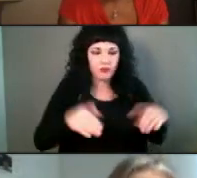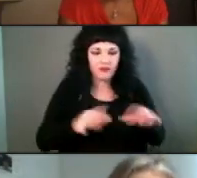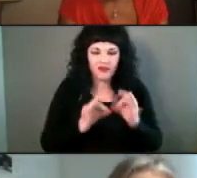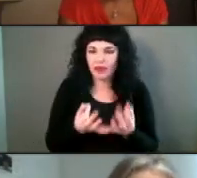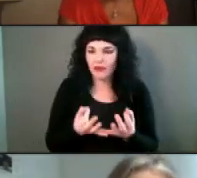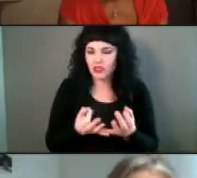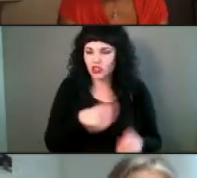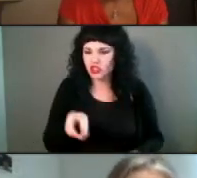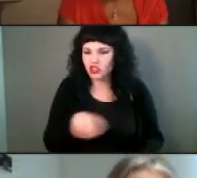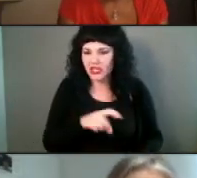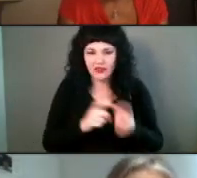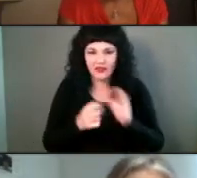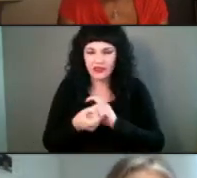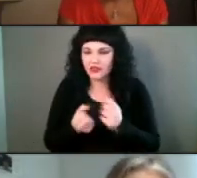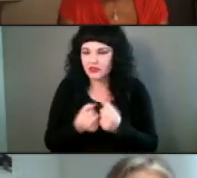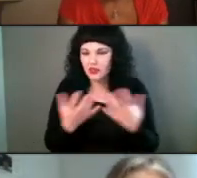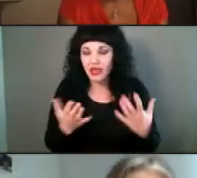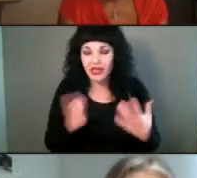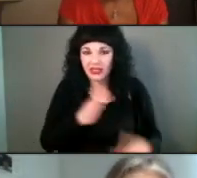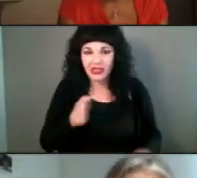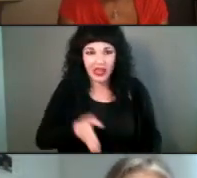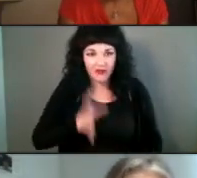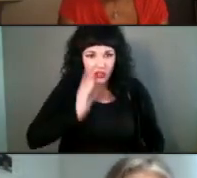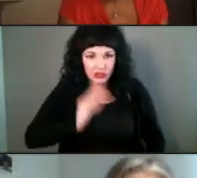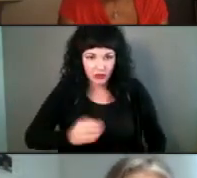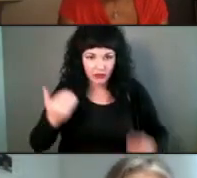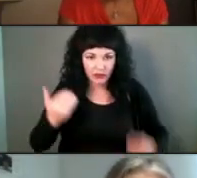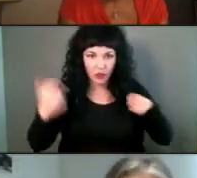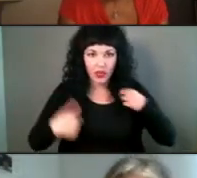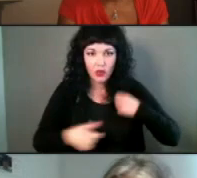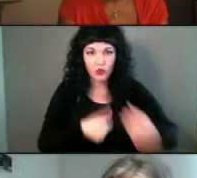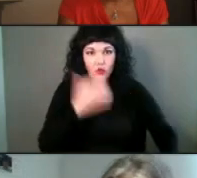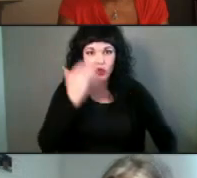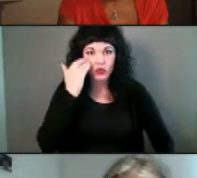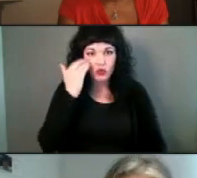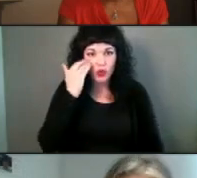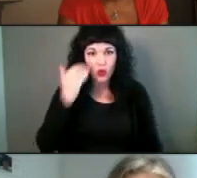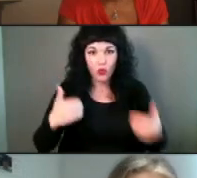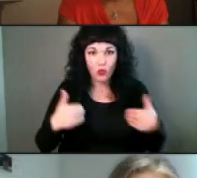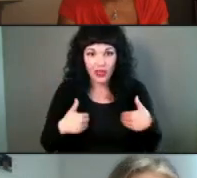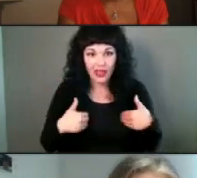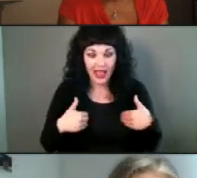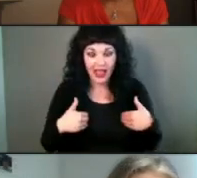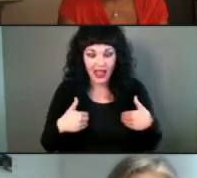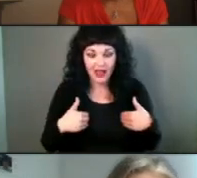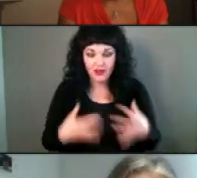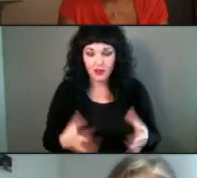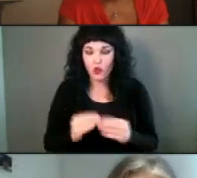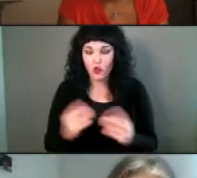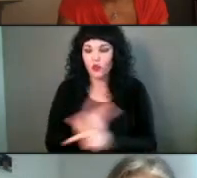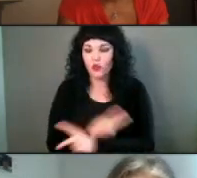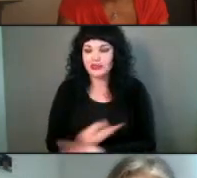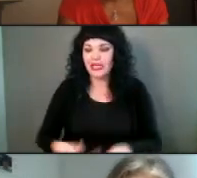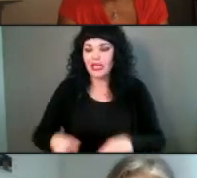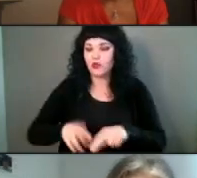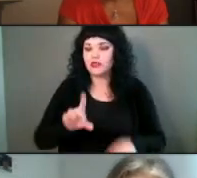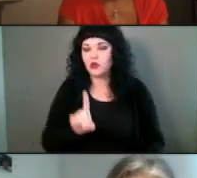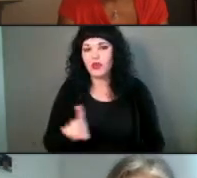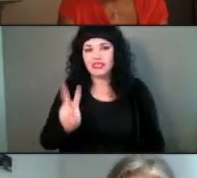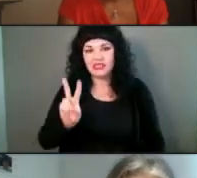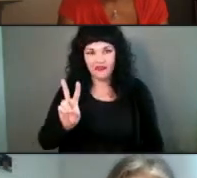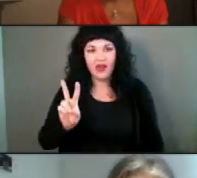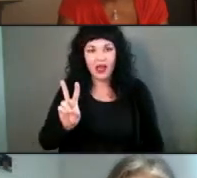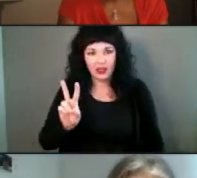before. We see this correlation to an increase in domestic violence since we've been in our homes,